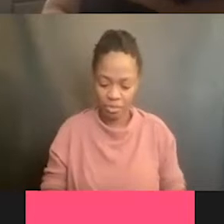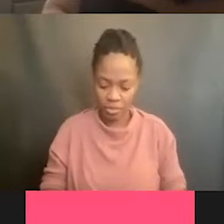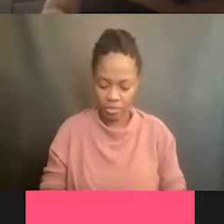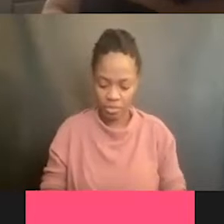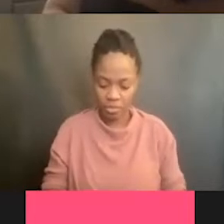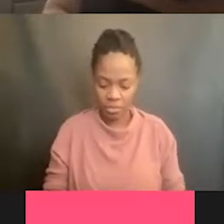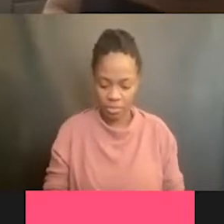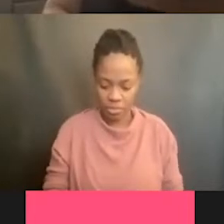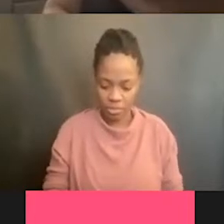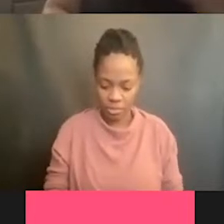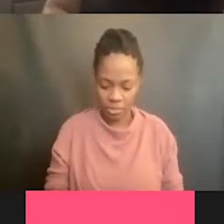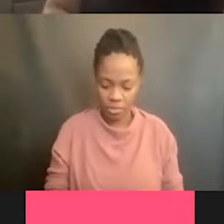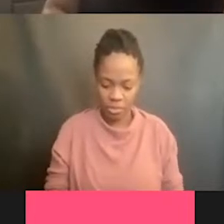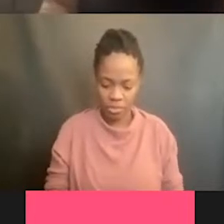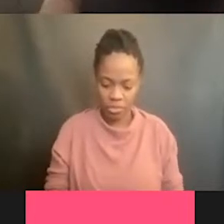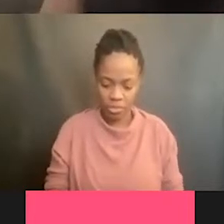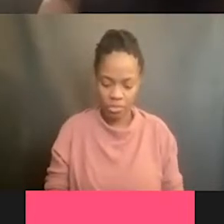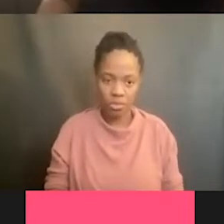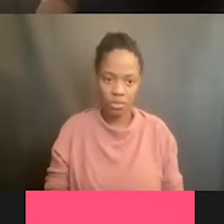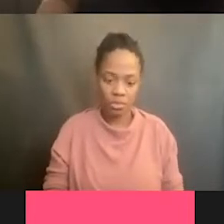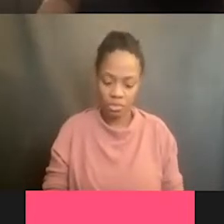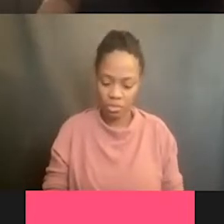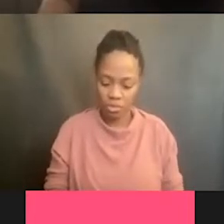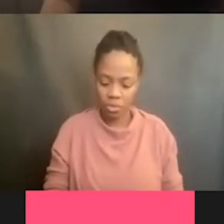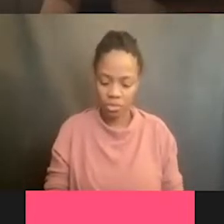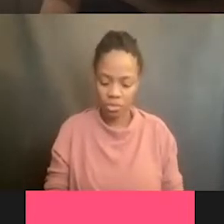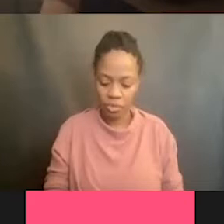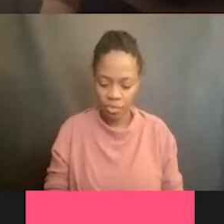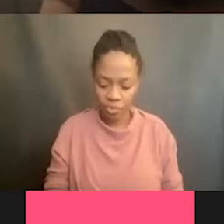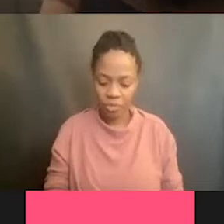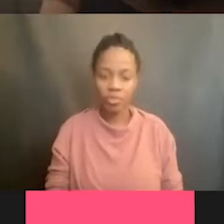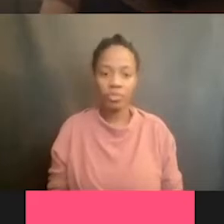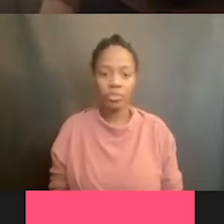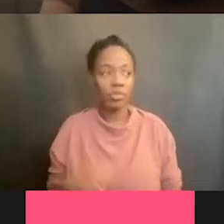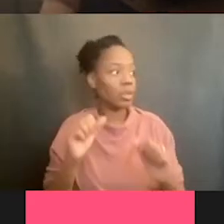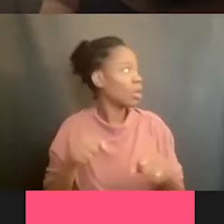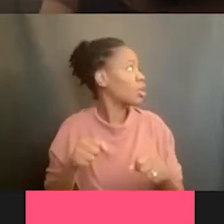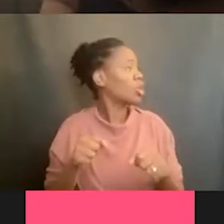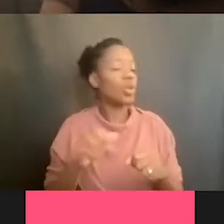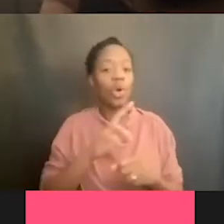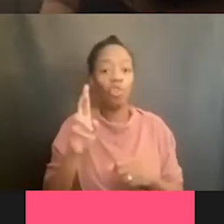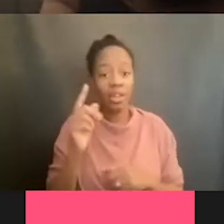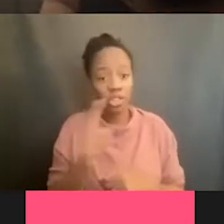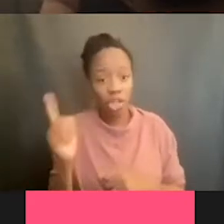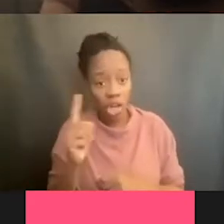the right turn? Oh wait, that was the left turn. We could do a right turn. So left and right.